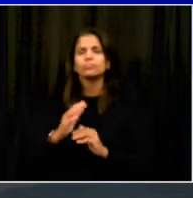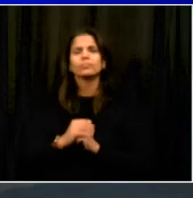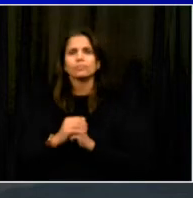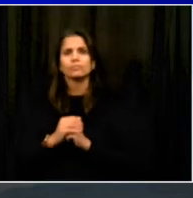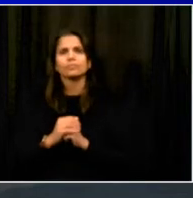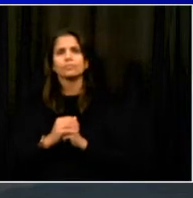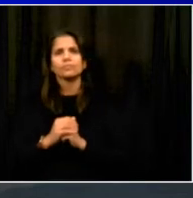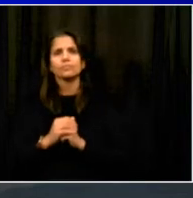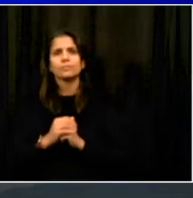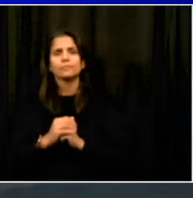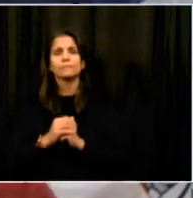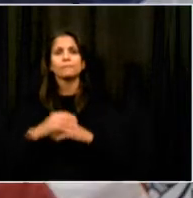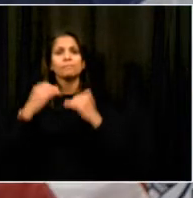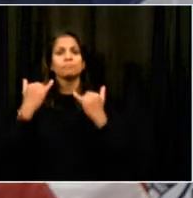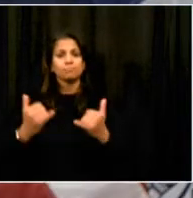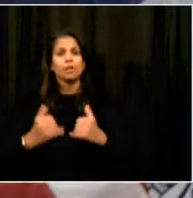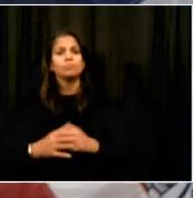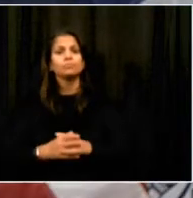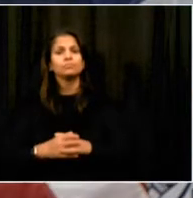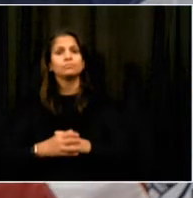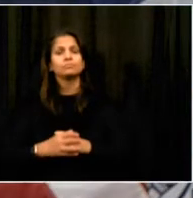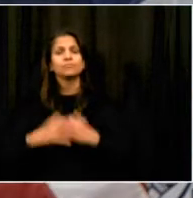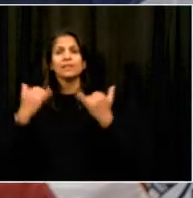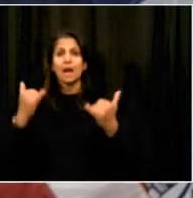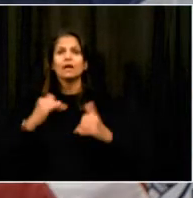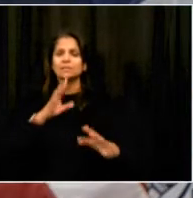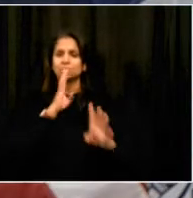down. Say a few words in Spanish.